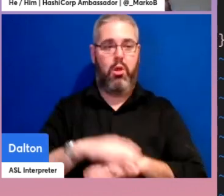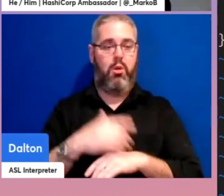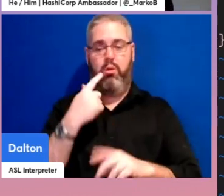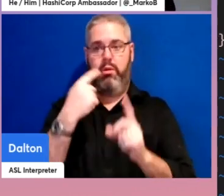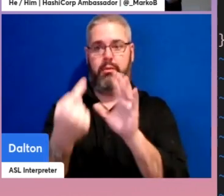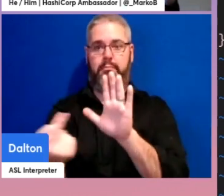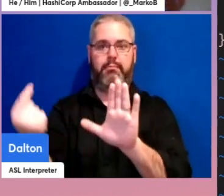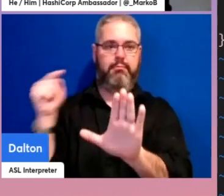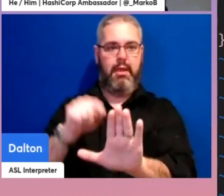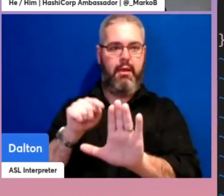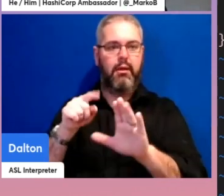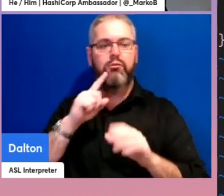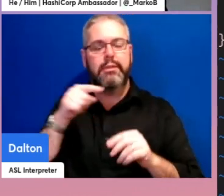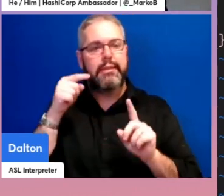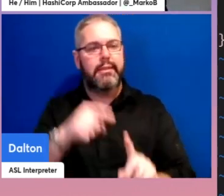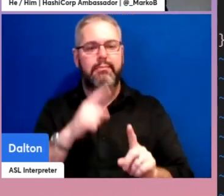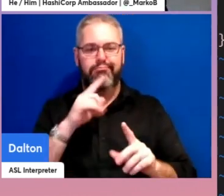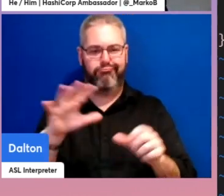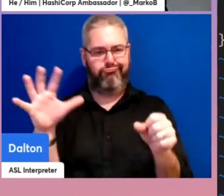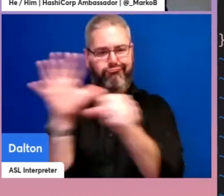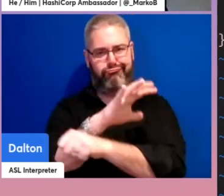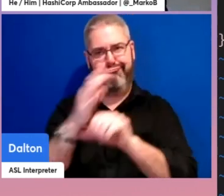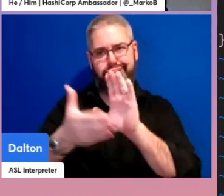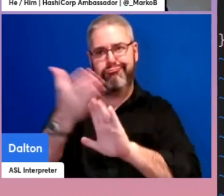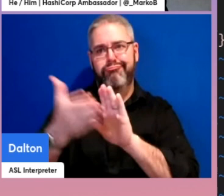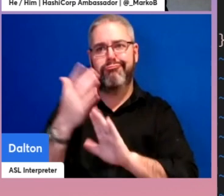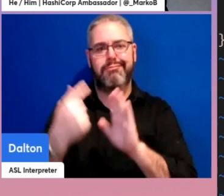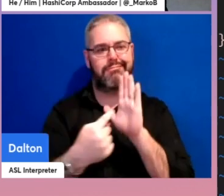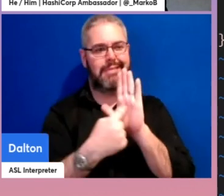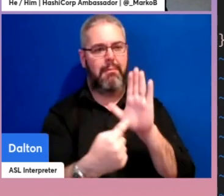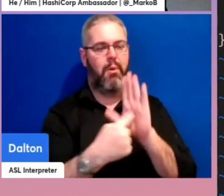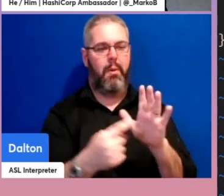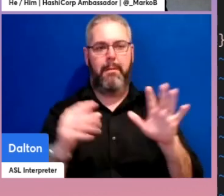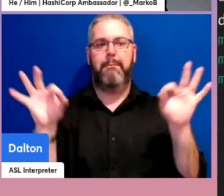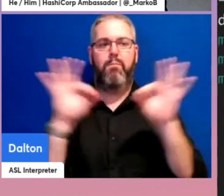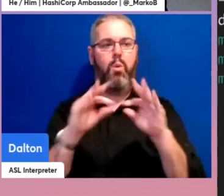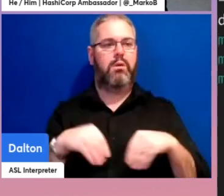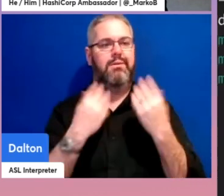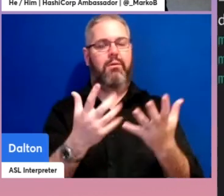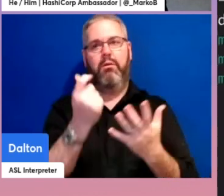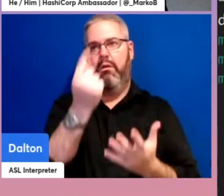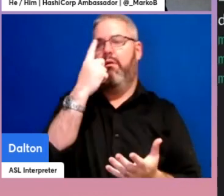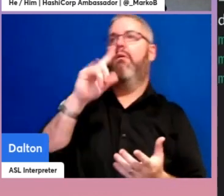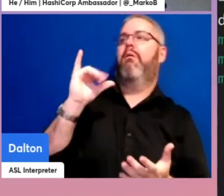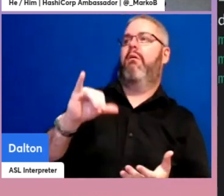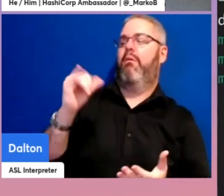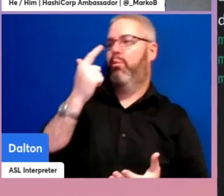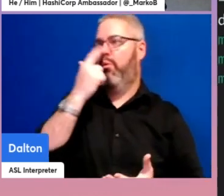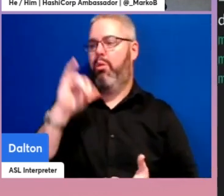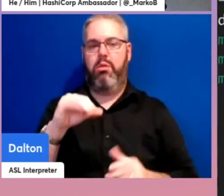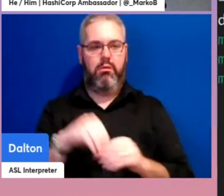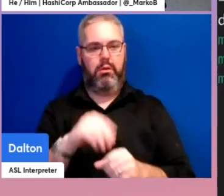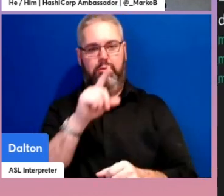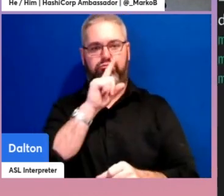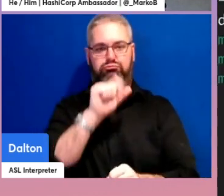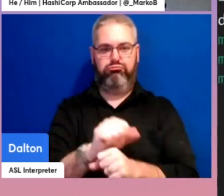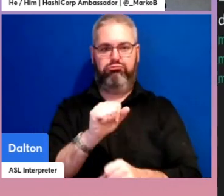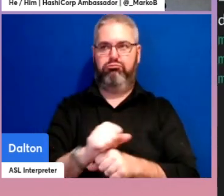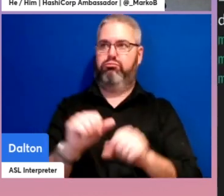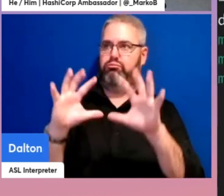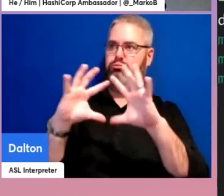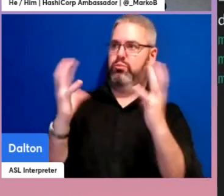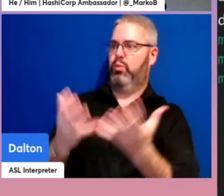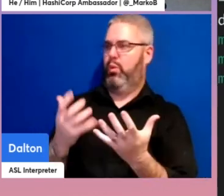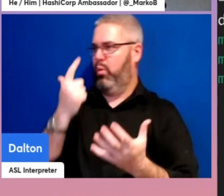be completely kind of fully functional demo, but just to kind of give you a sense how that might look like in the real world scenario. And